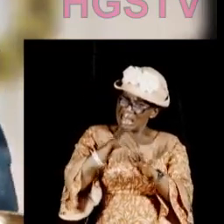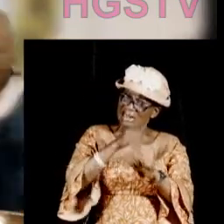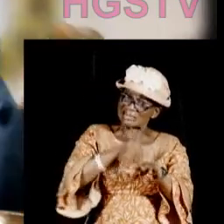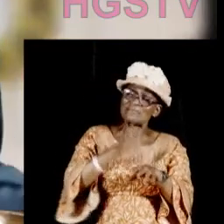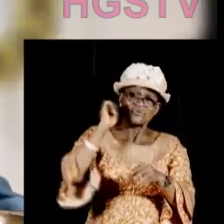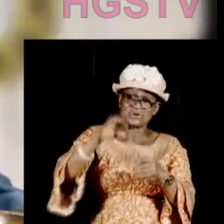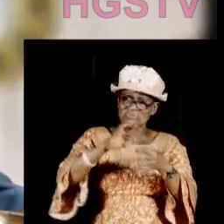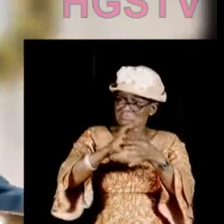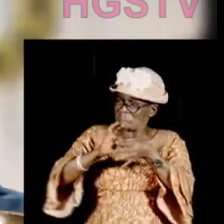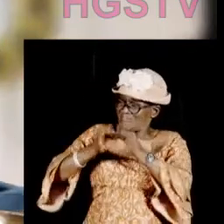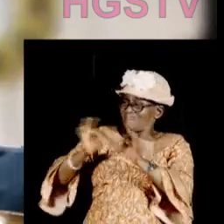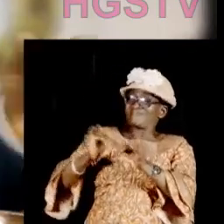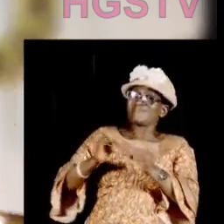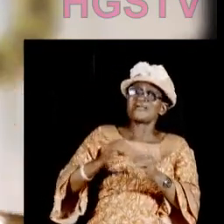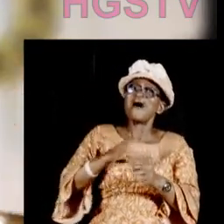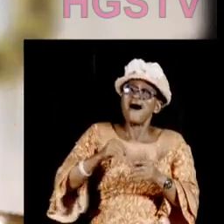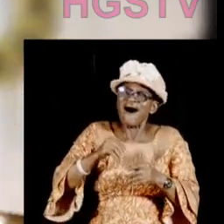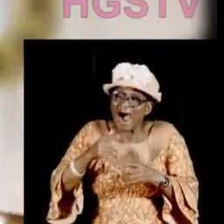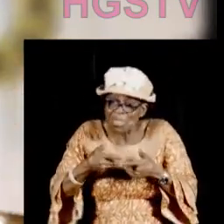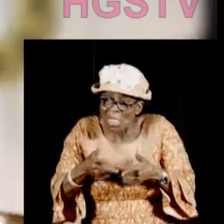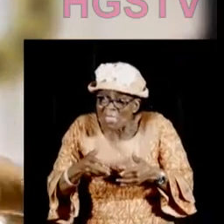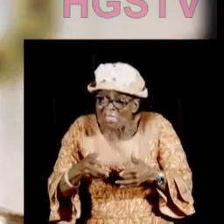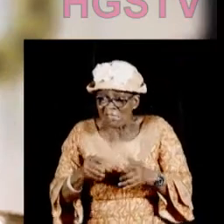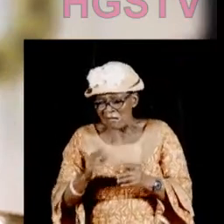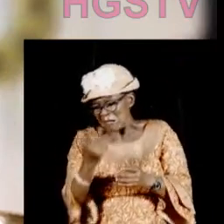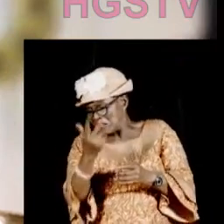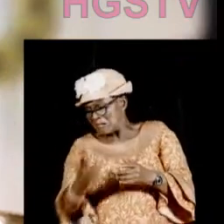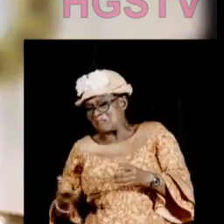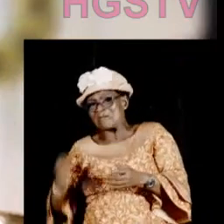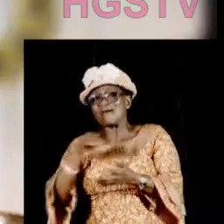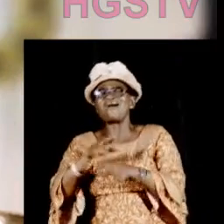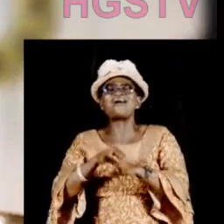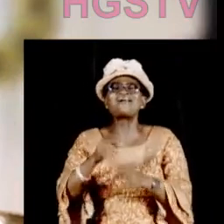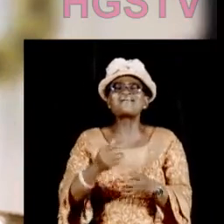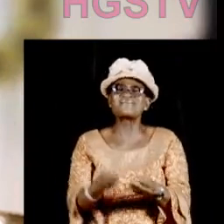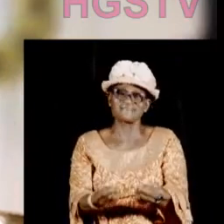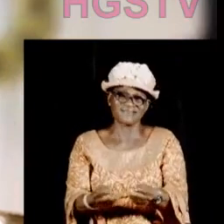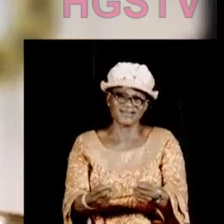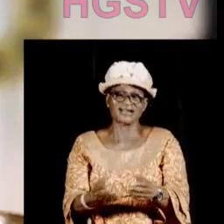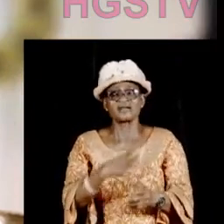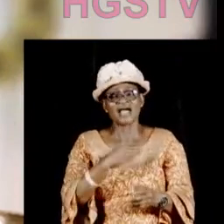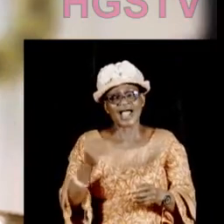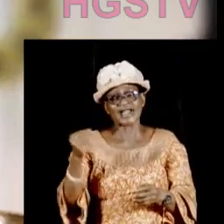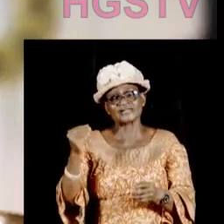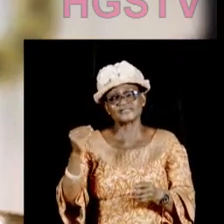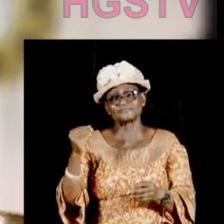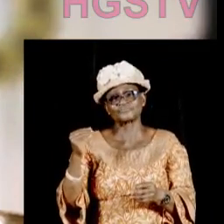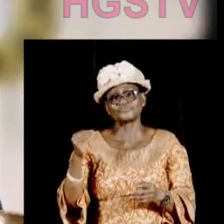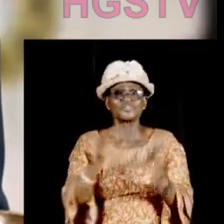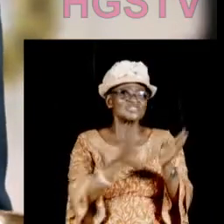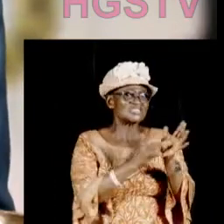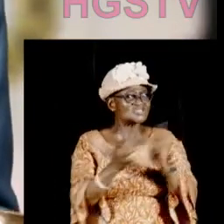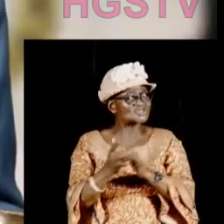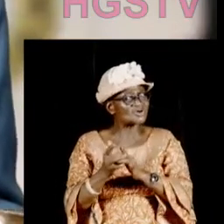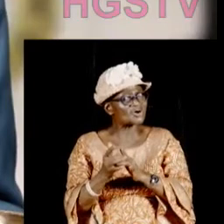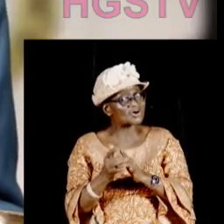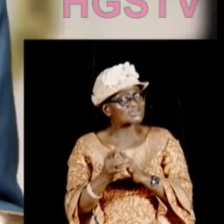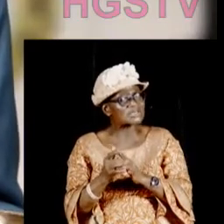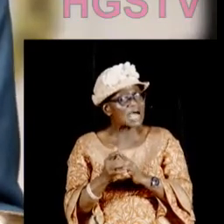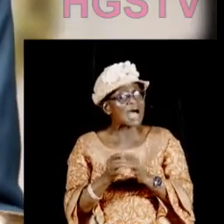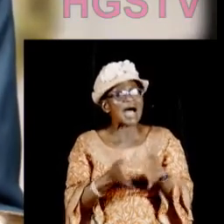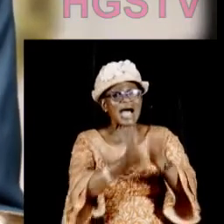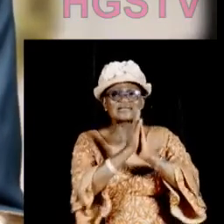He will be foaming. He will be lying on ground, rolling on ground. And Jesus asked, how long